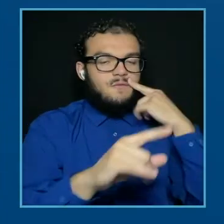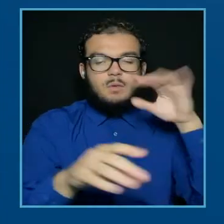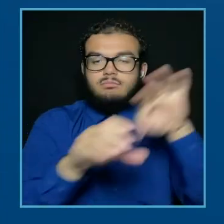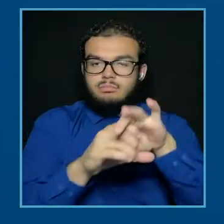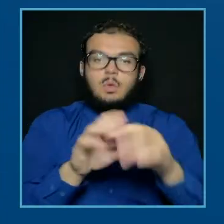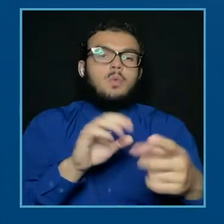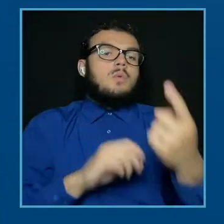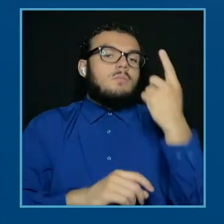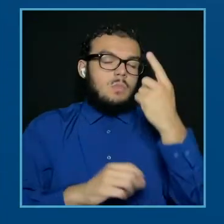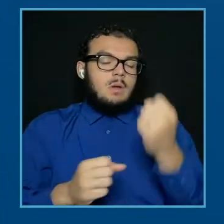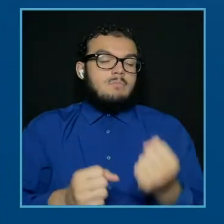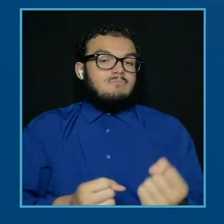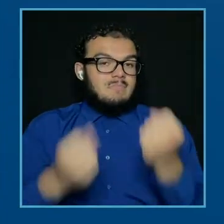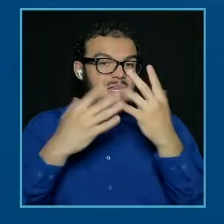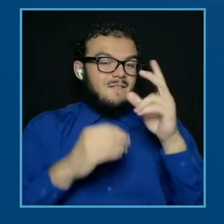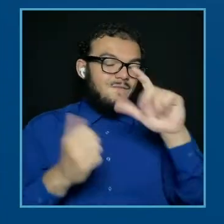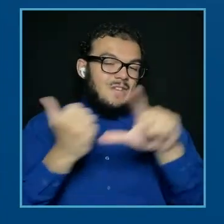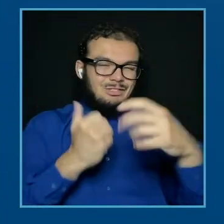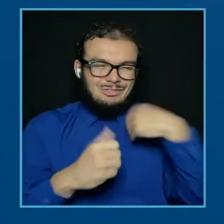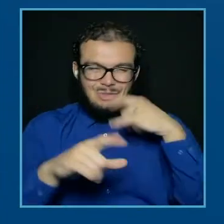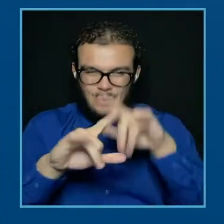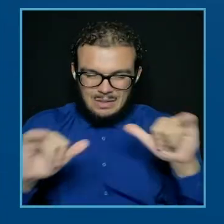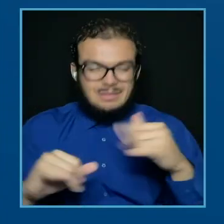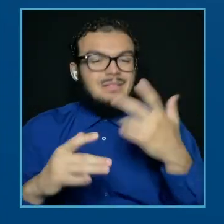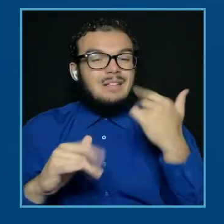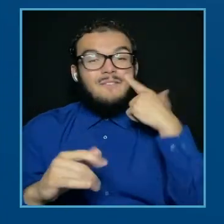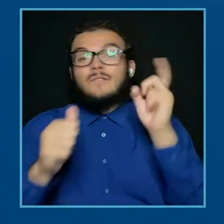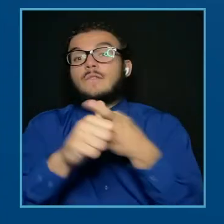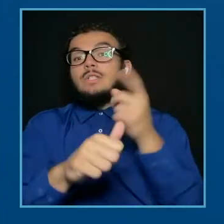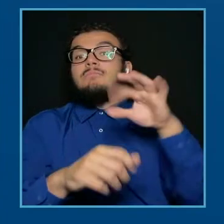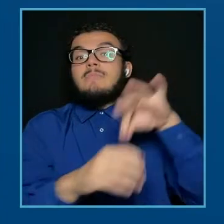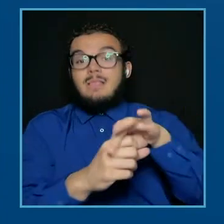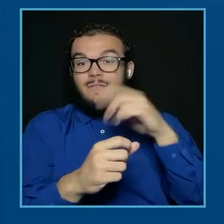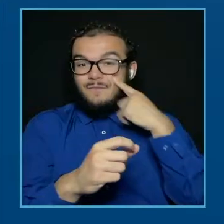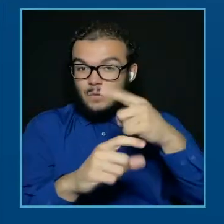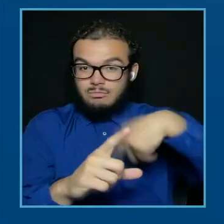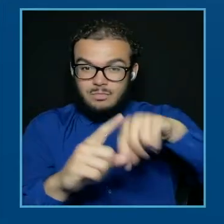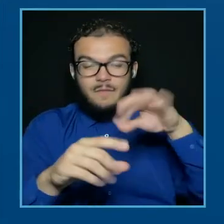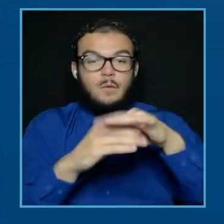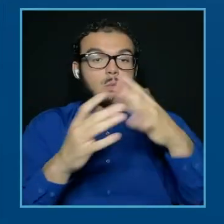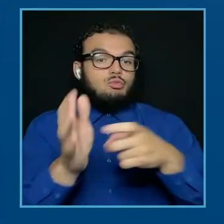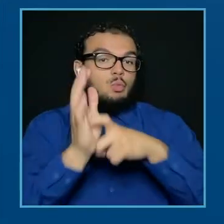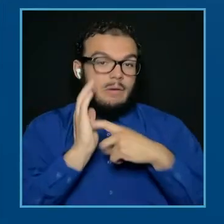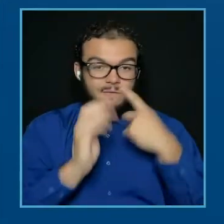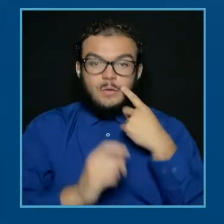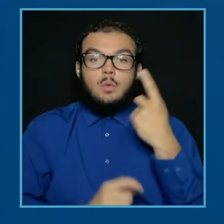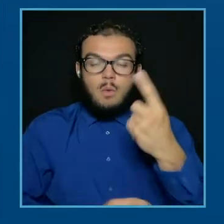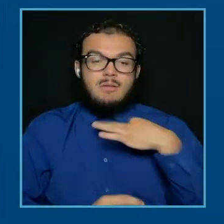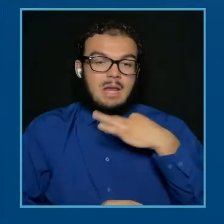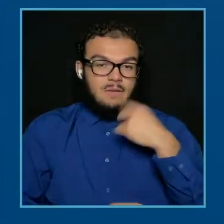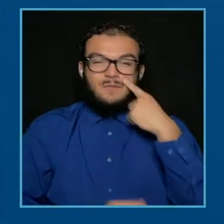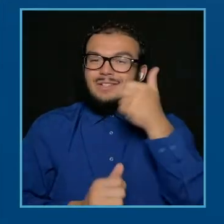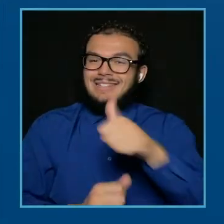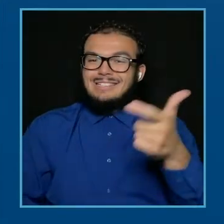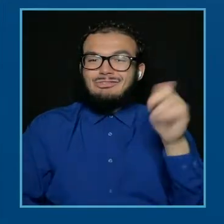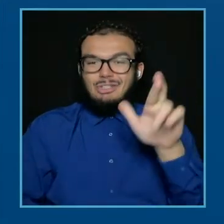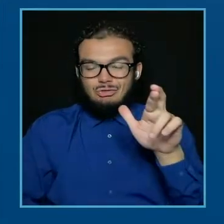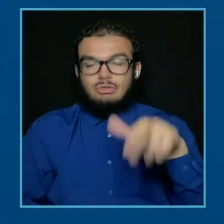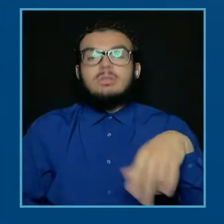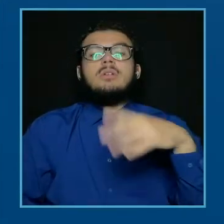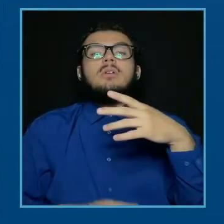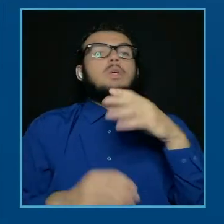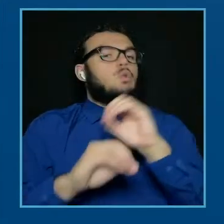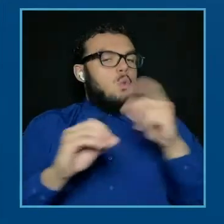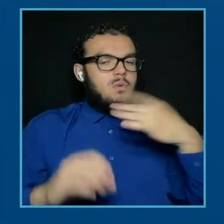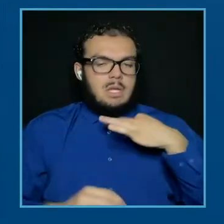vice chairs at once. Whereas for the first ballot, members were instructed to vote for 1 candidate of any gender, no candidate